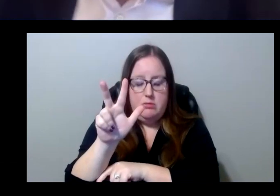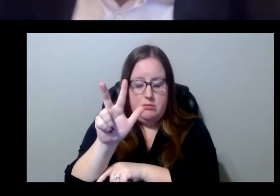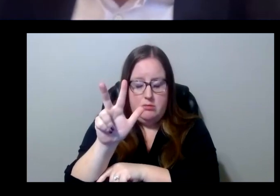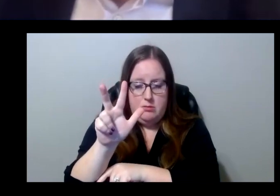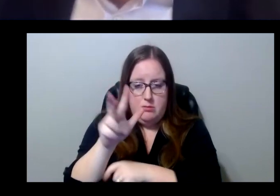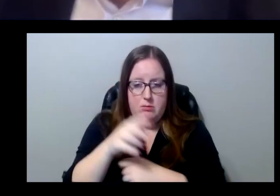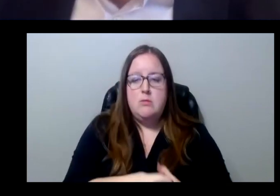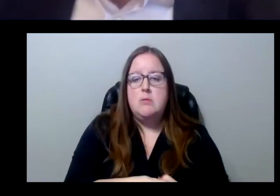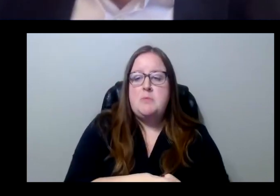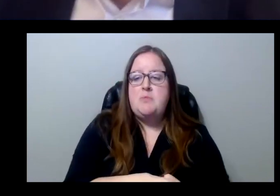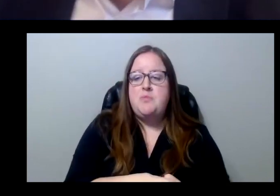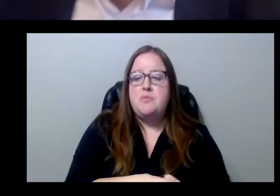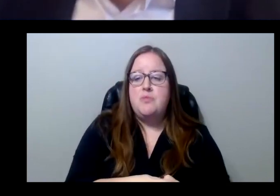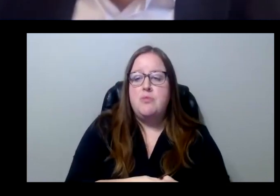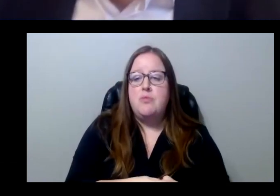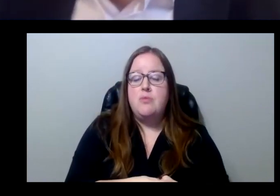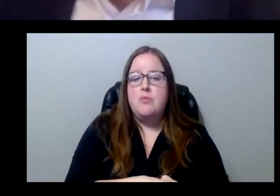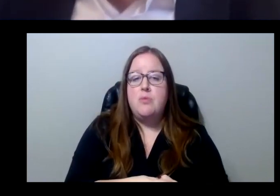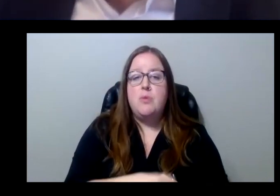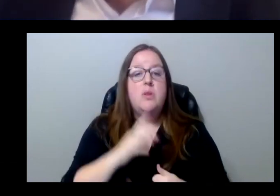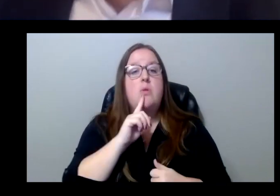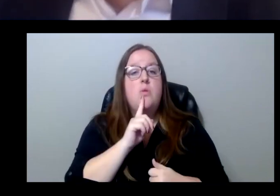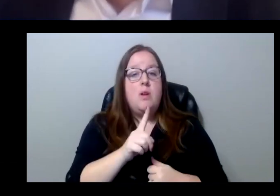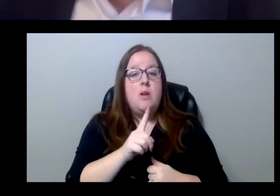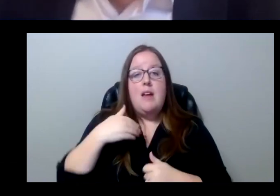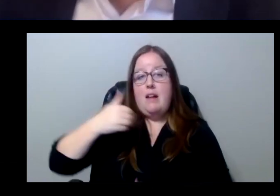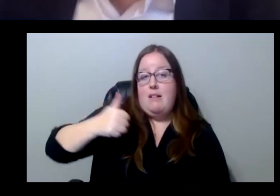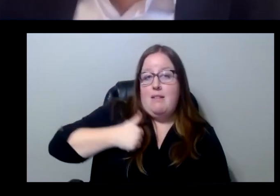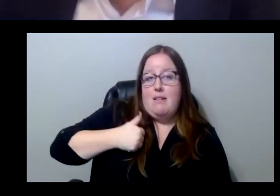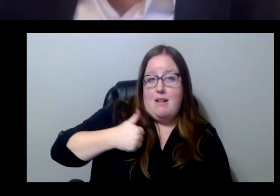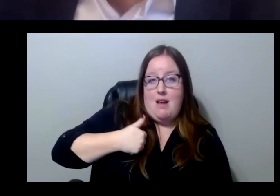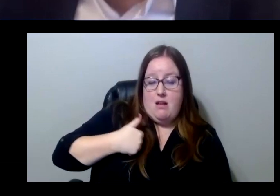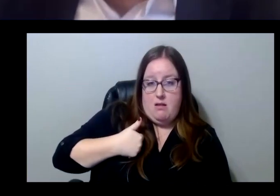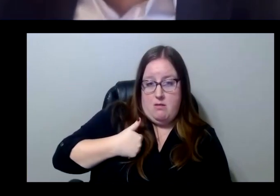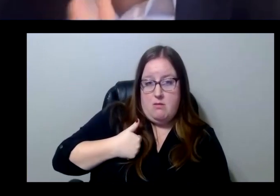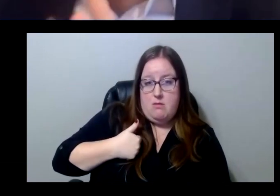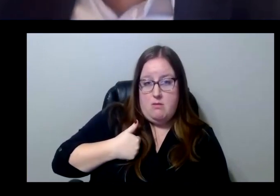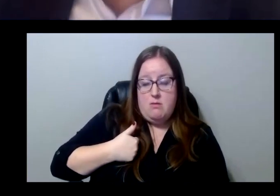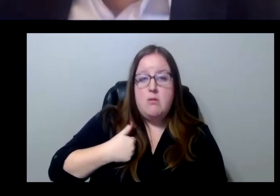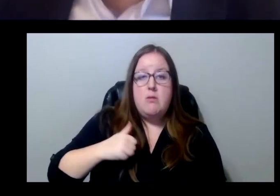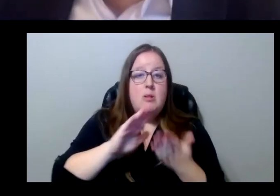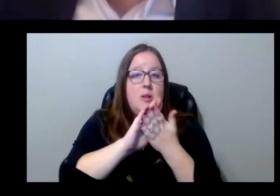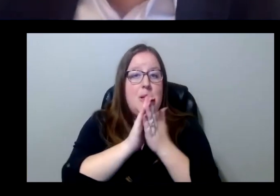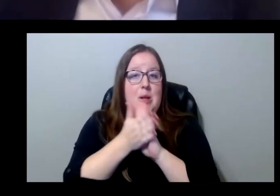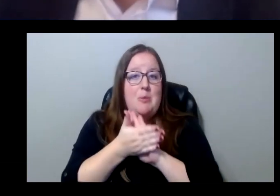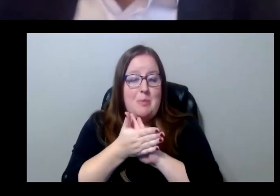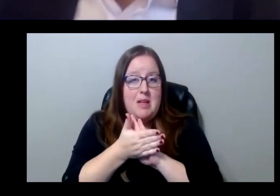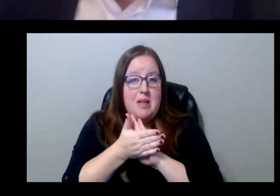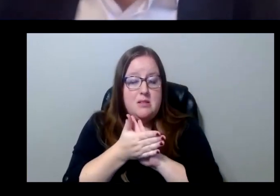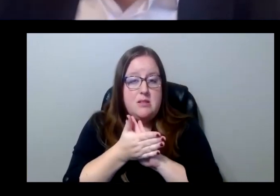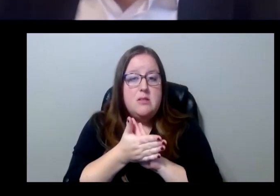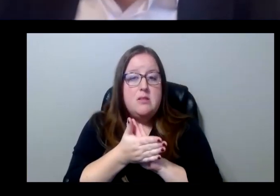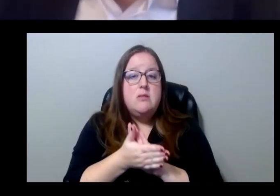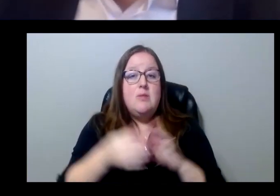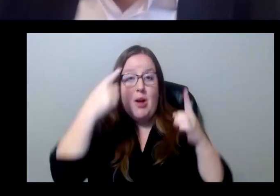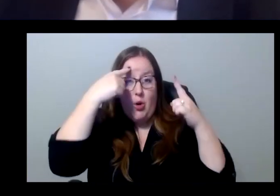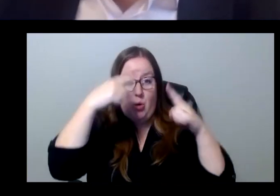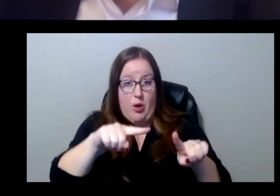So after a few months, the resistance turned into and became a more organized and formal army, and the